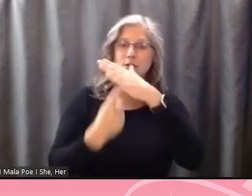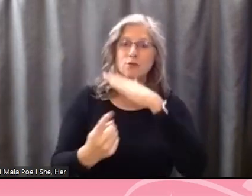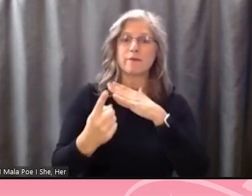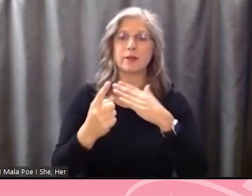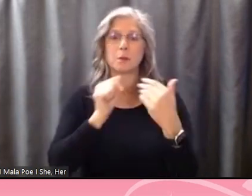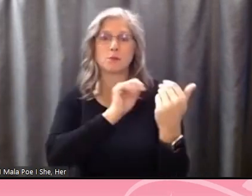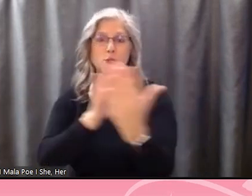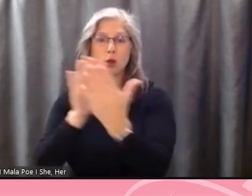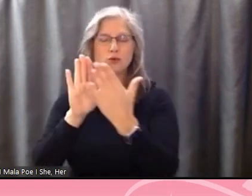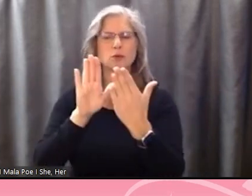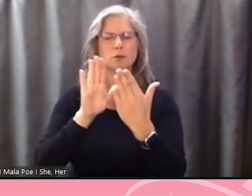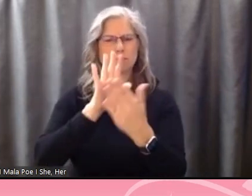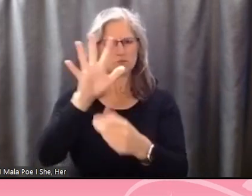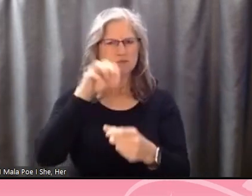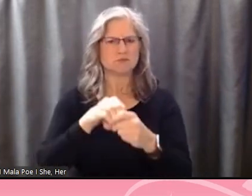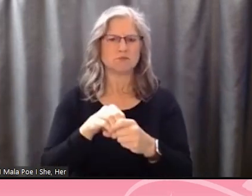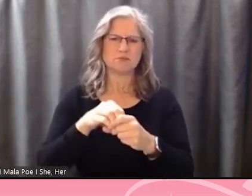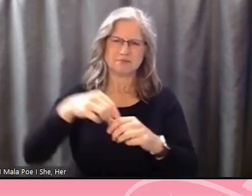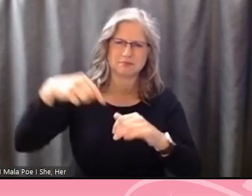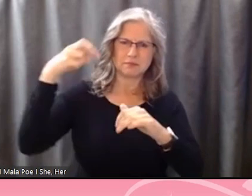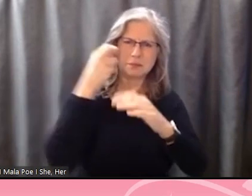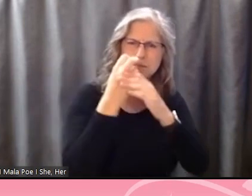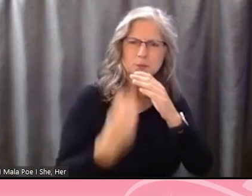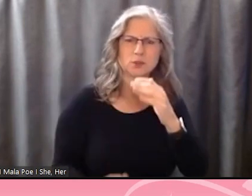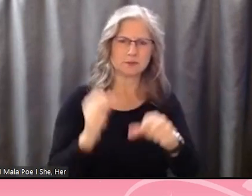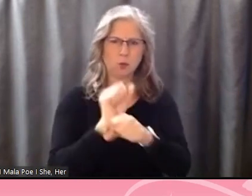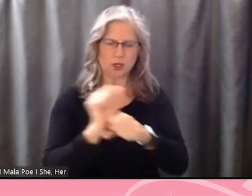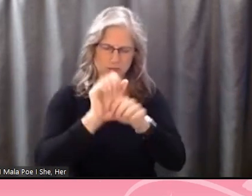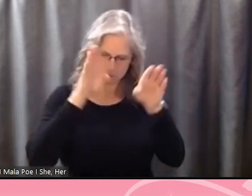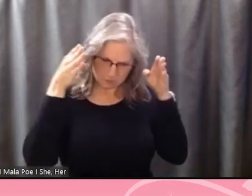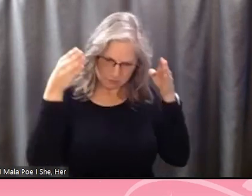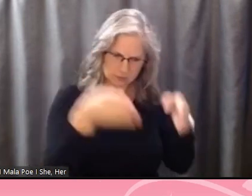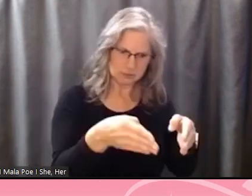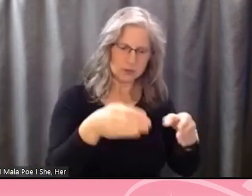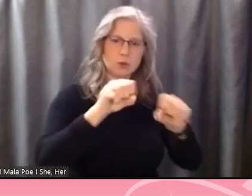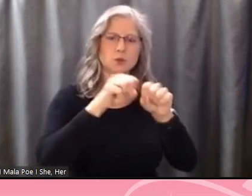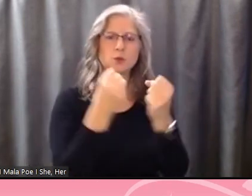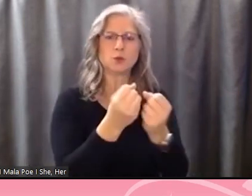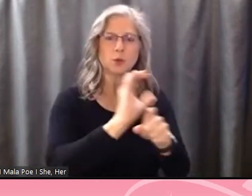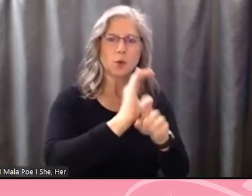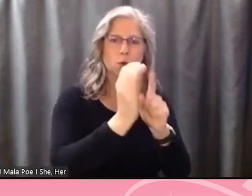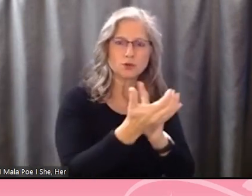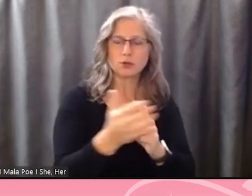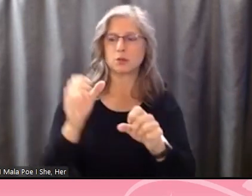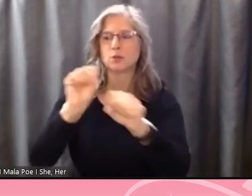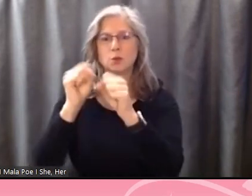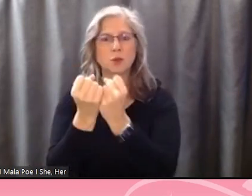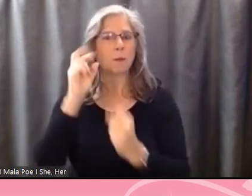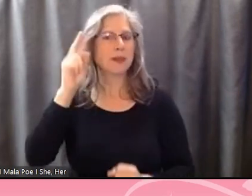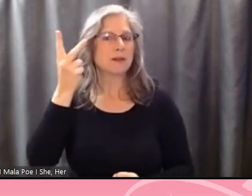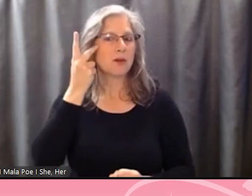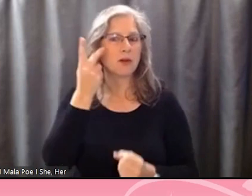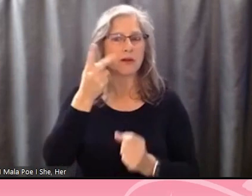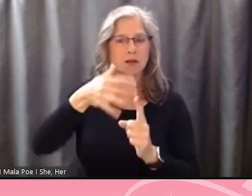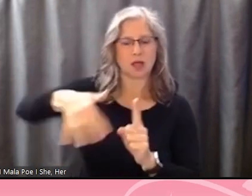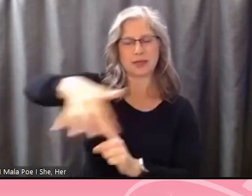approach involves immersive work in a specific sociocultural and sociopolitical context. To